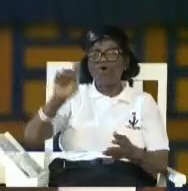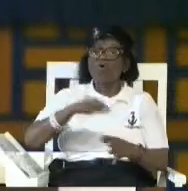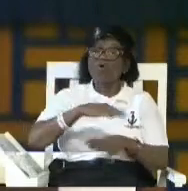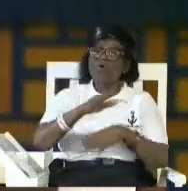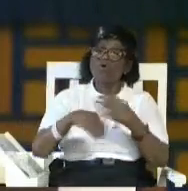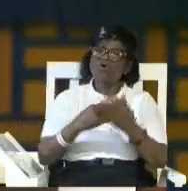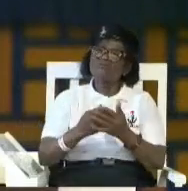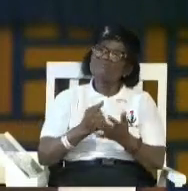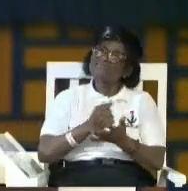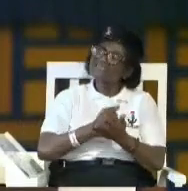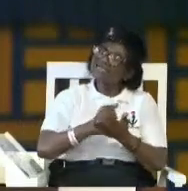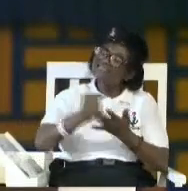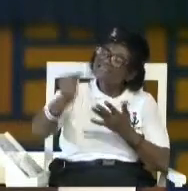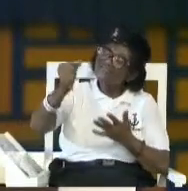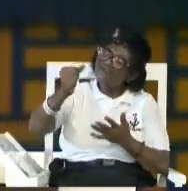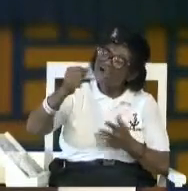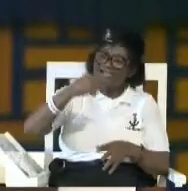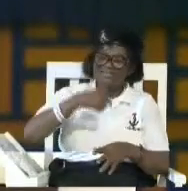Sanctify me